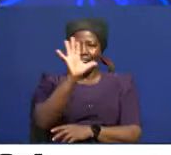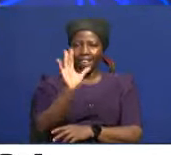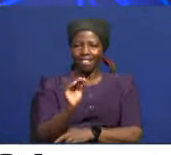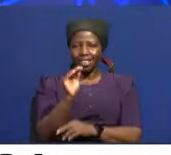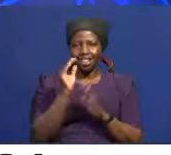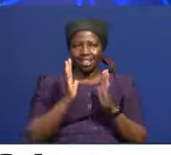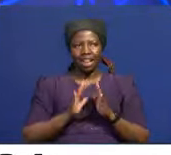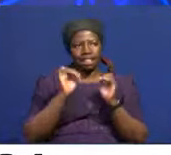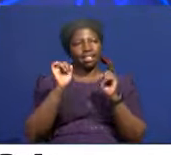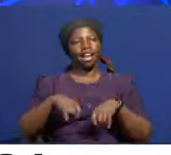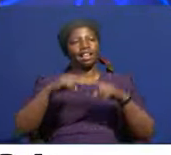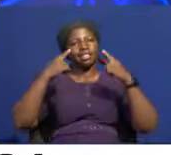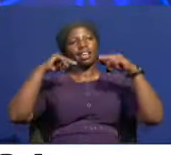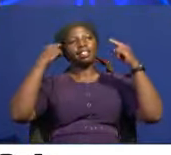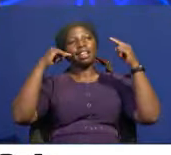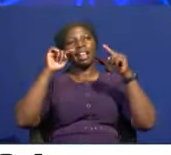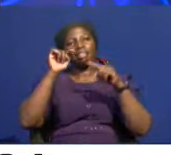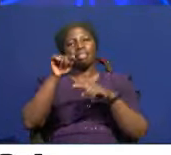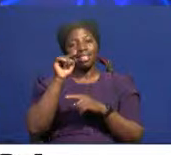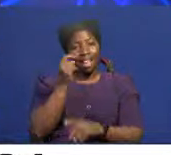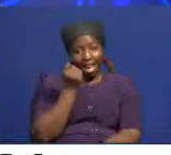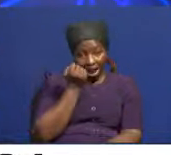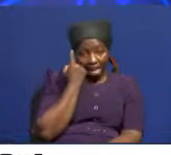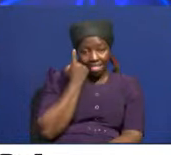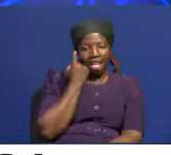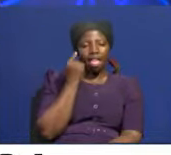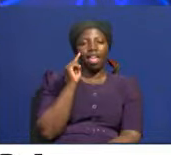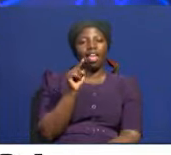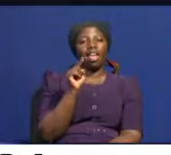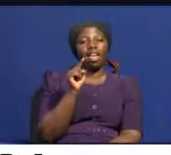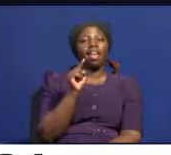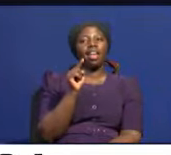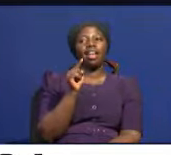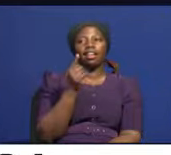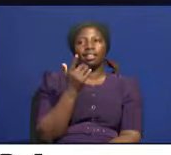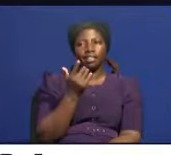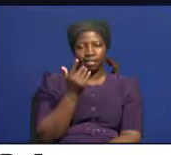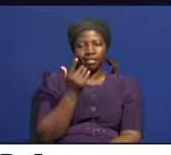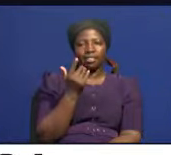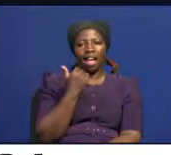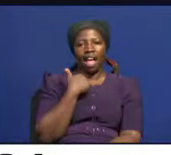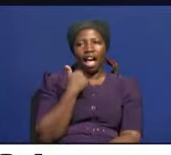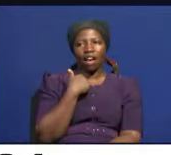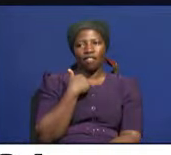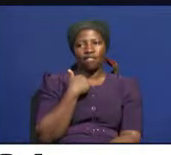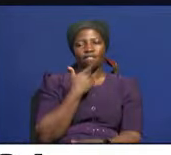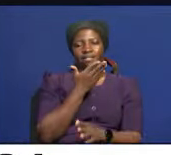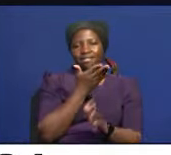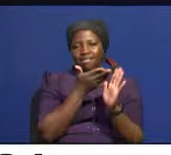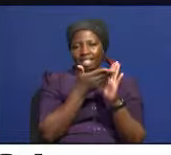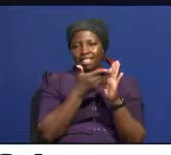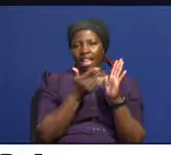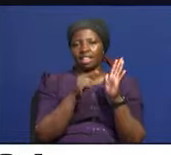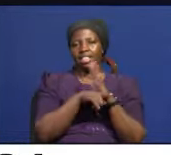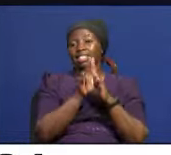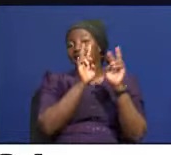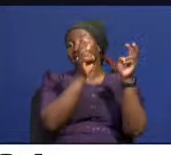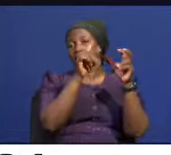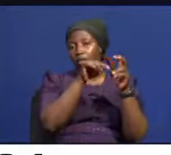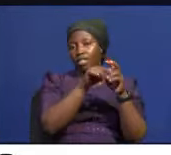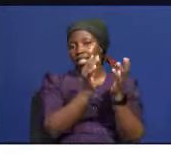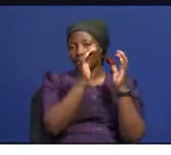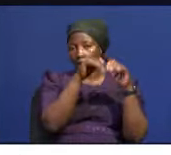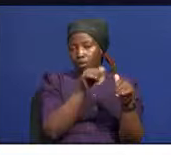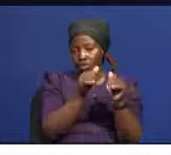thrive. This understanding is underlined by the theme of this summit, which provides us with